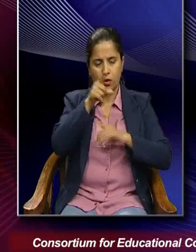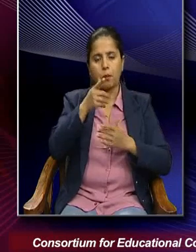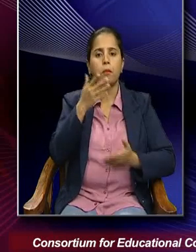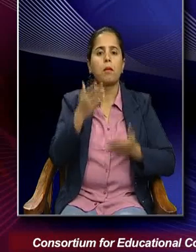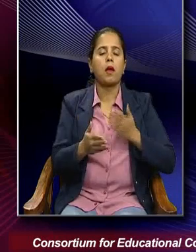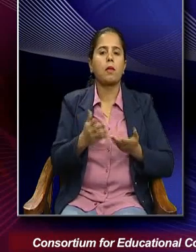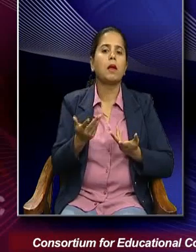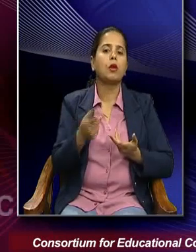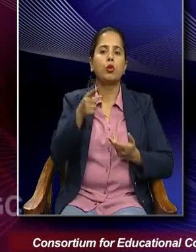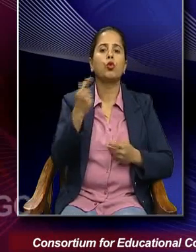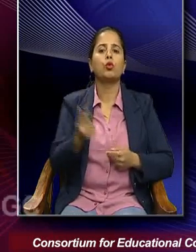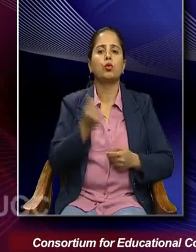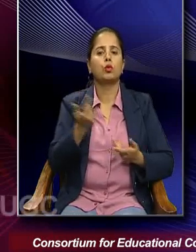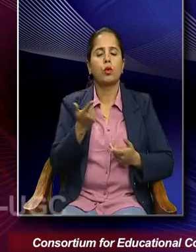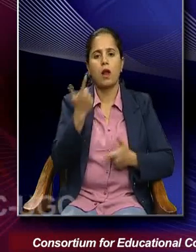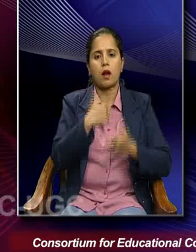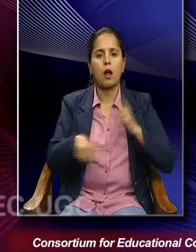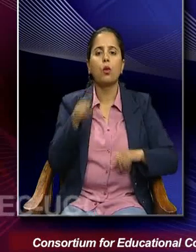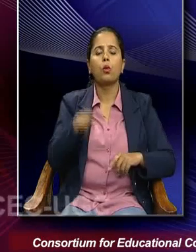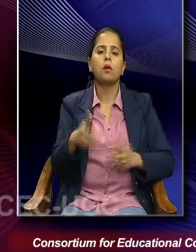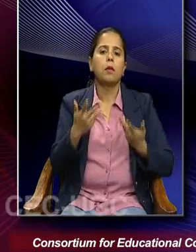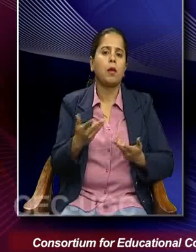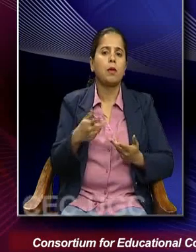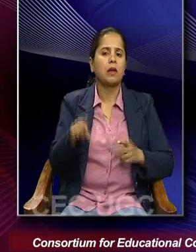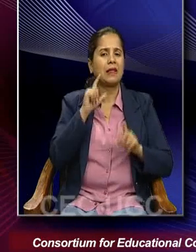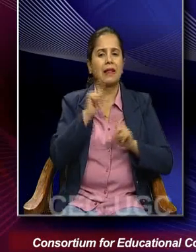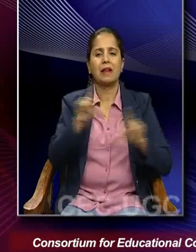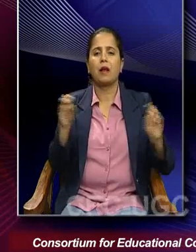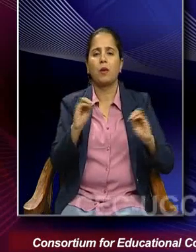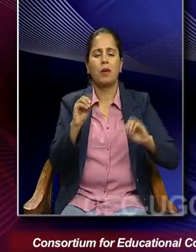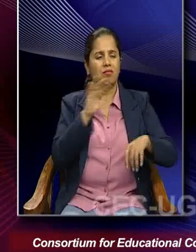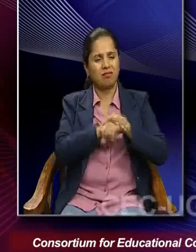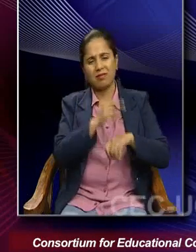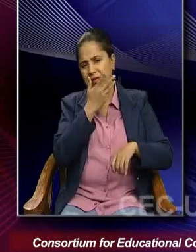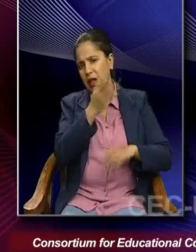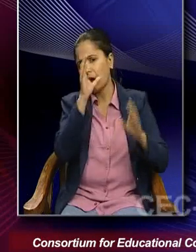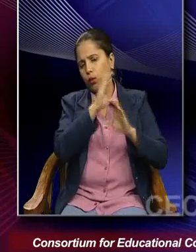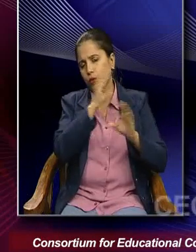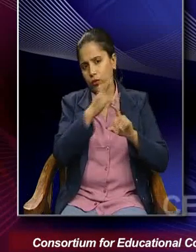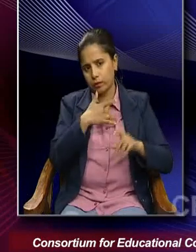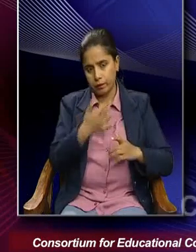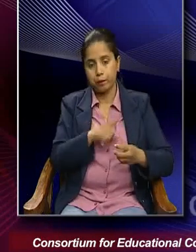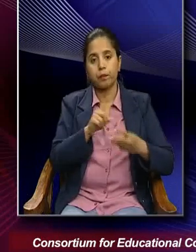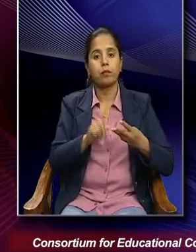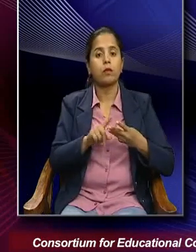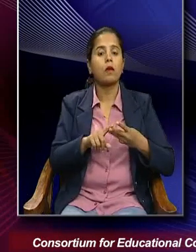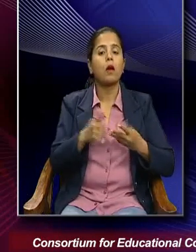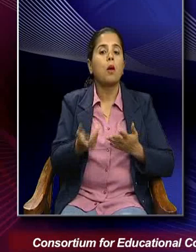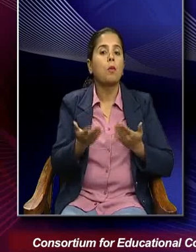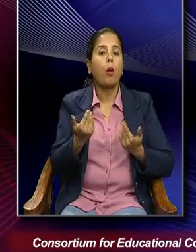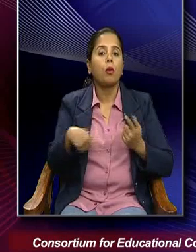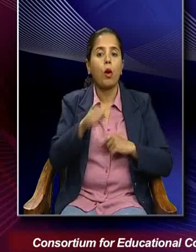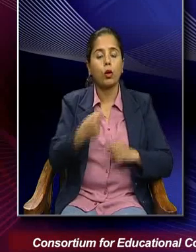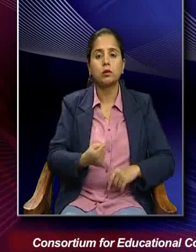be kind of using language which will not be clear in its meaning. The second component of